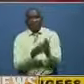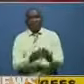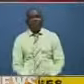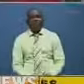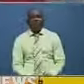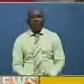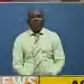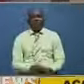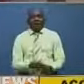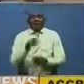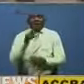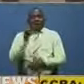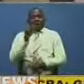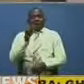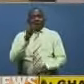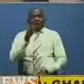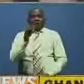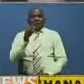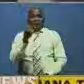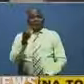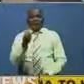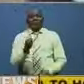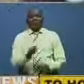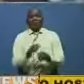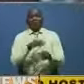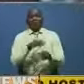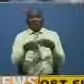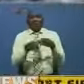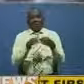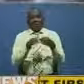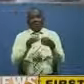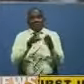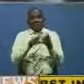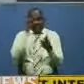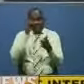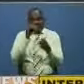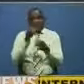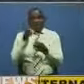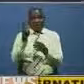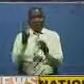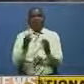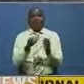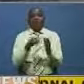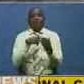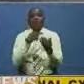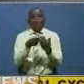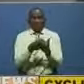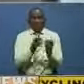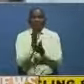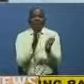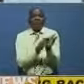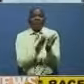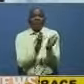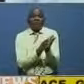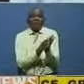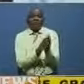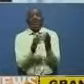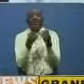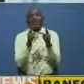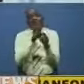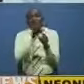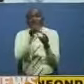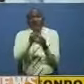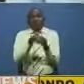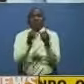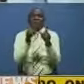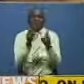At Laboni SHS, final year students in the 6 programs offered by the school will take part in